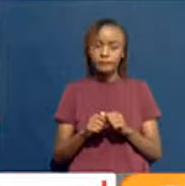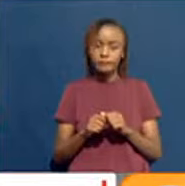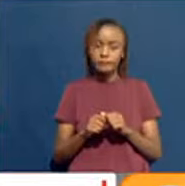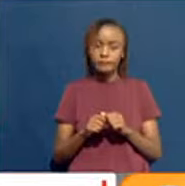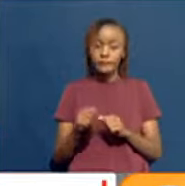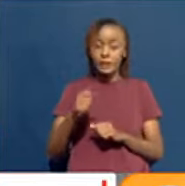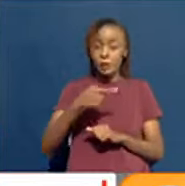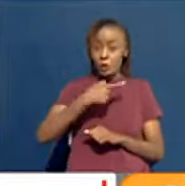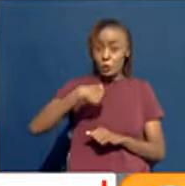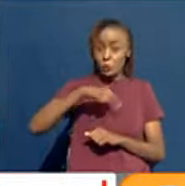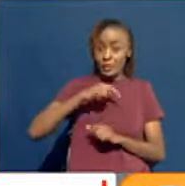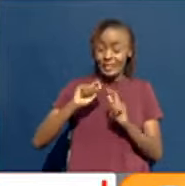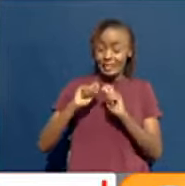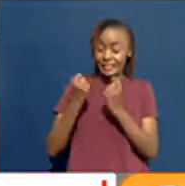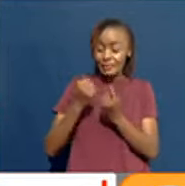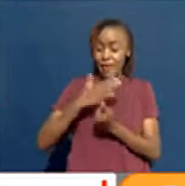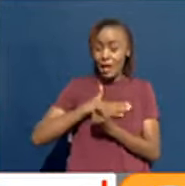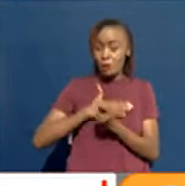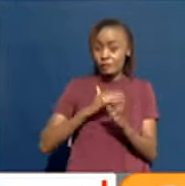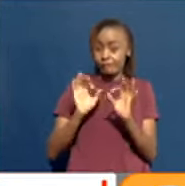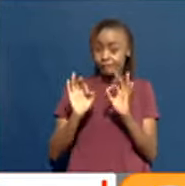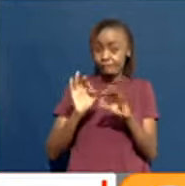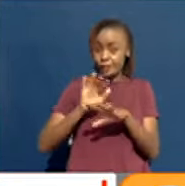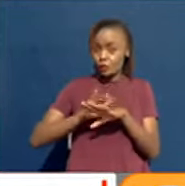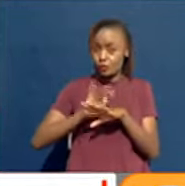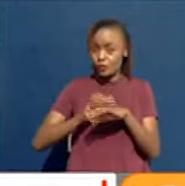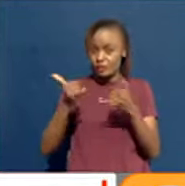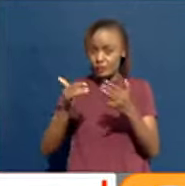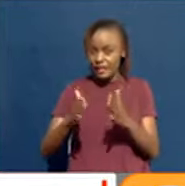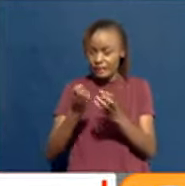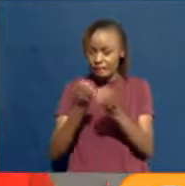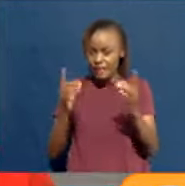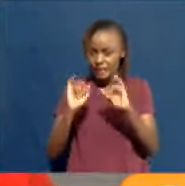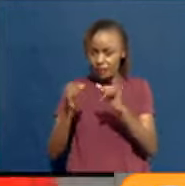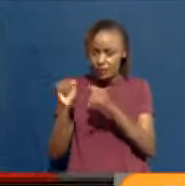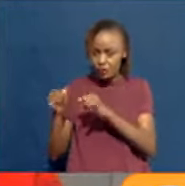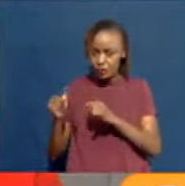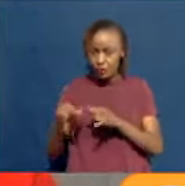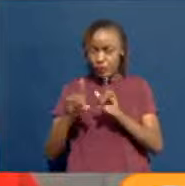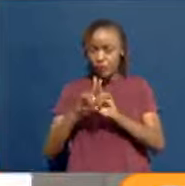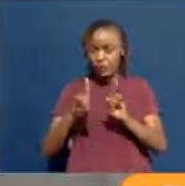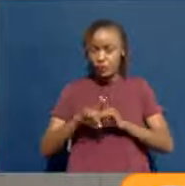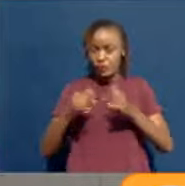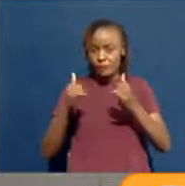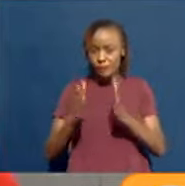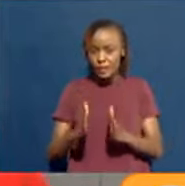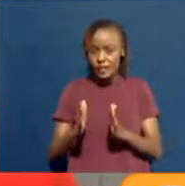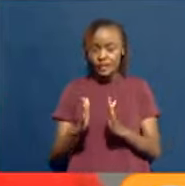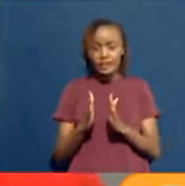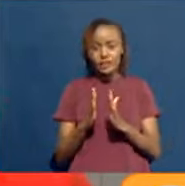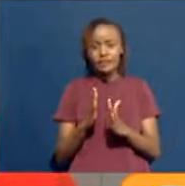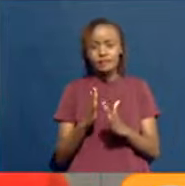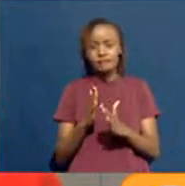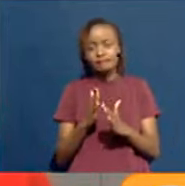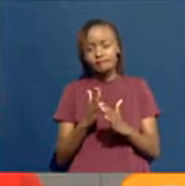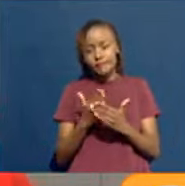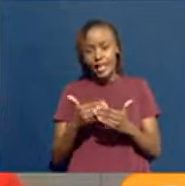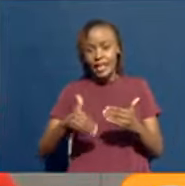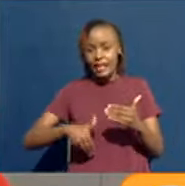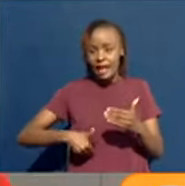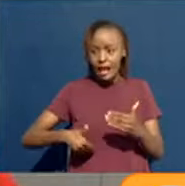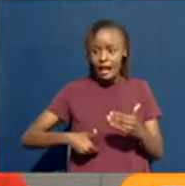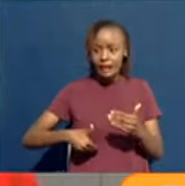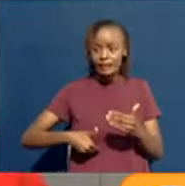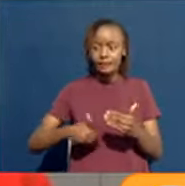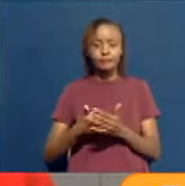na vijana wanaendelea kujituma. Tuko na wachezaji wengi wapya kwenye timu na pia tuko na wachezaji wale wadogo pia wenye wanakuja